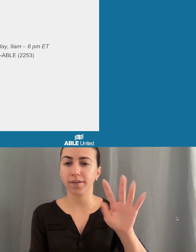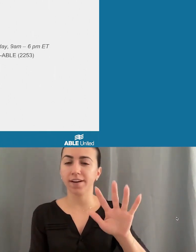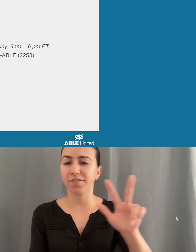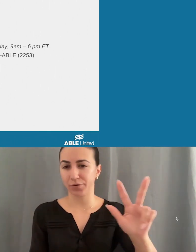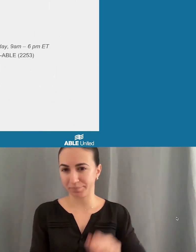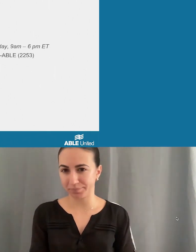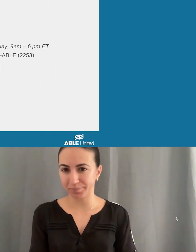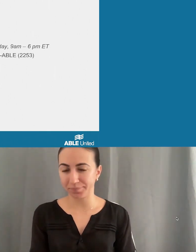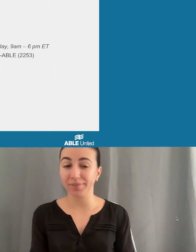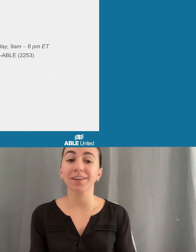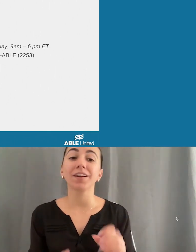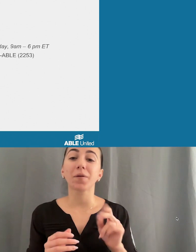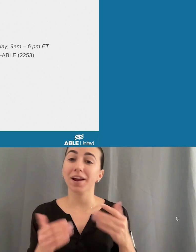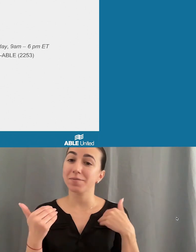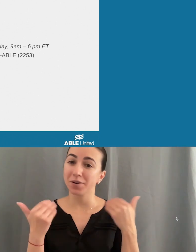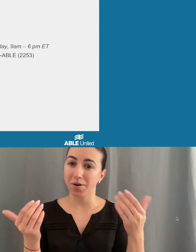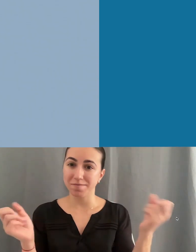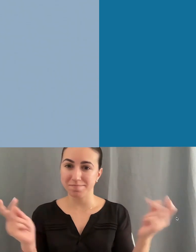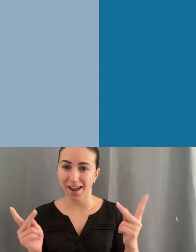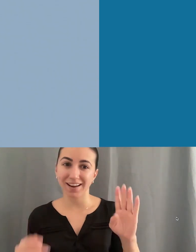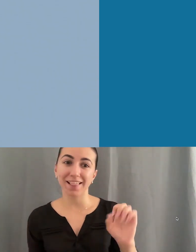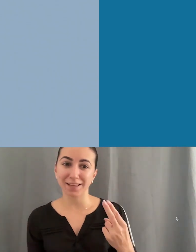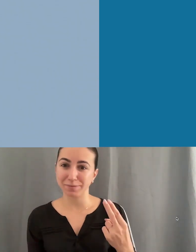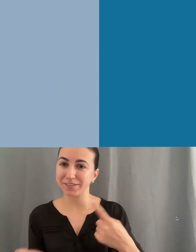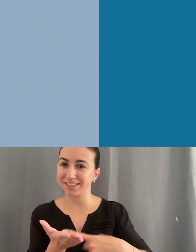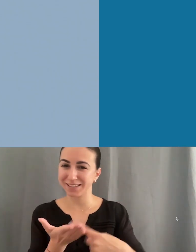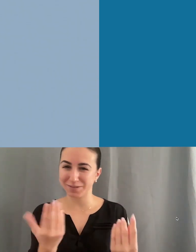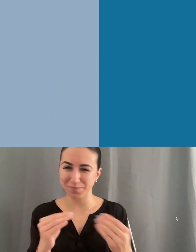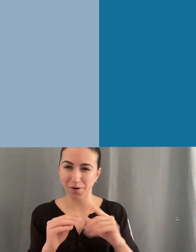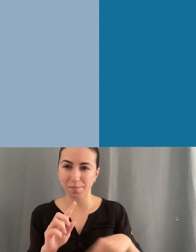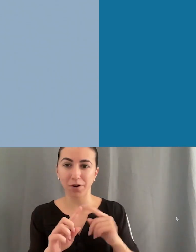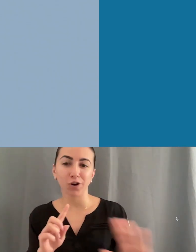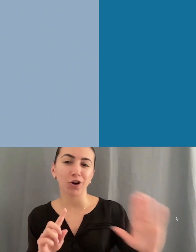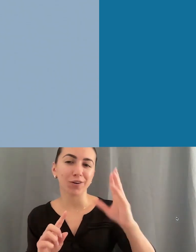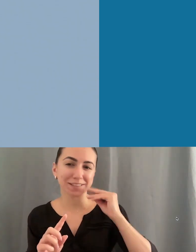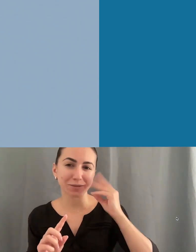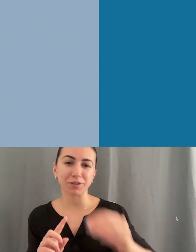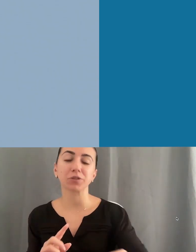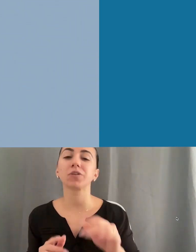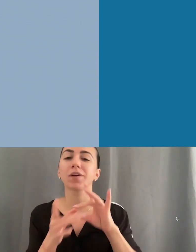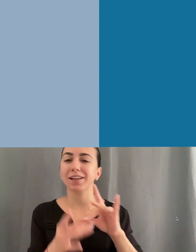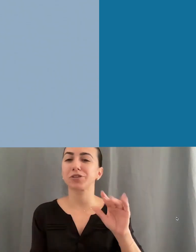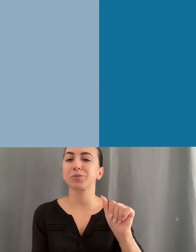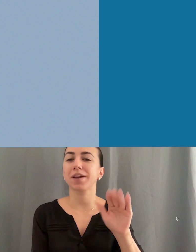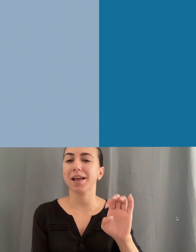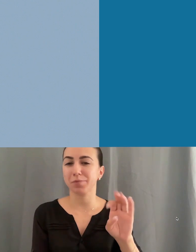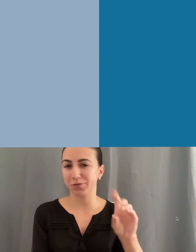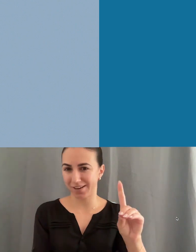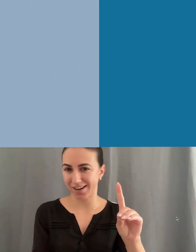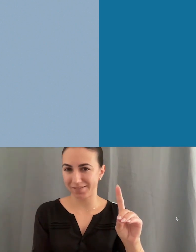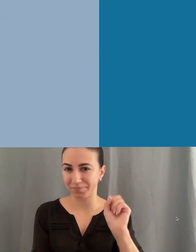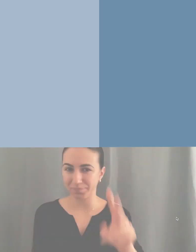888-524-2253. But with that, I'm going to bring back Elizabeth to talk a little bit more about her experiences with Able United and having an Able United